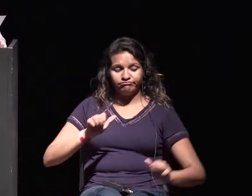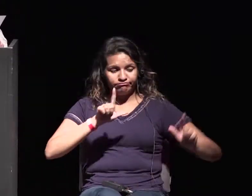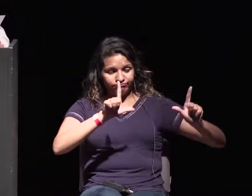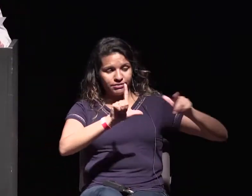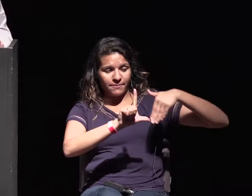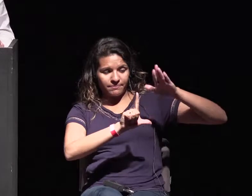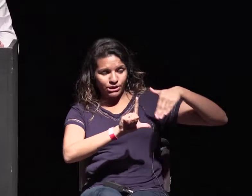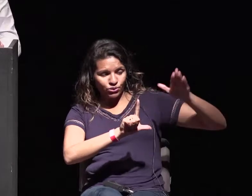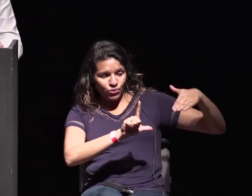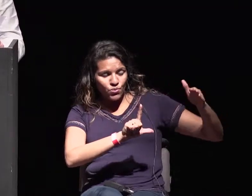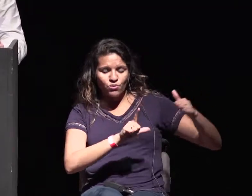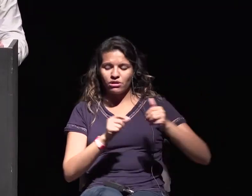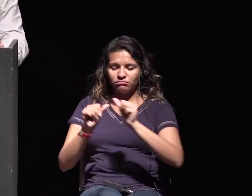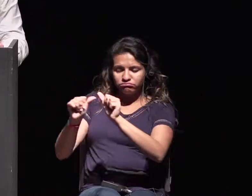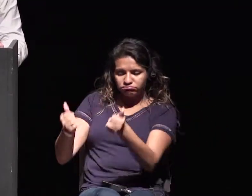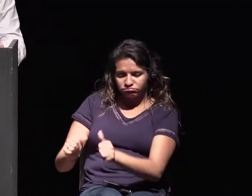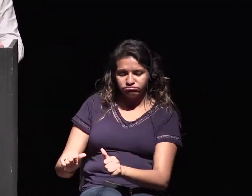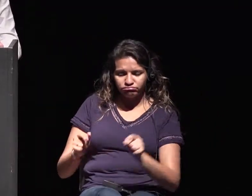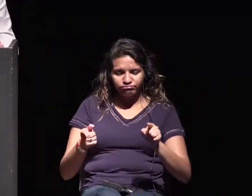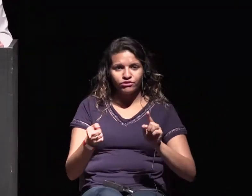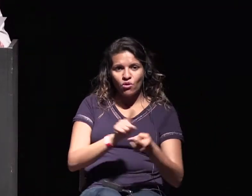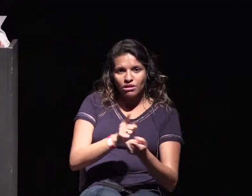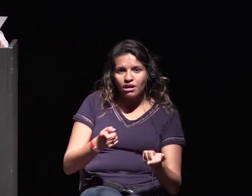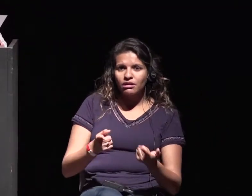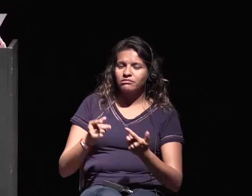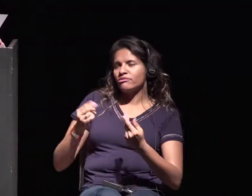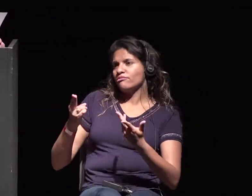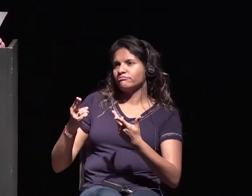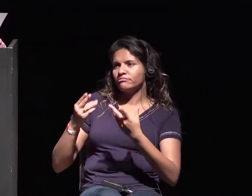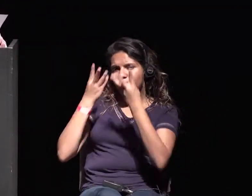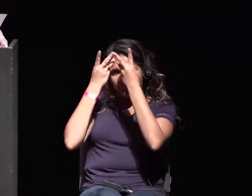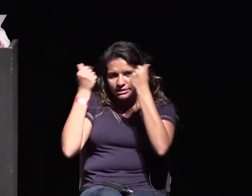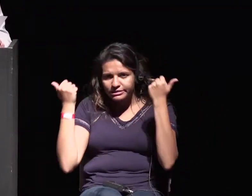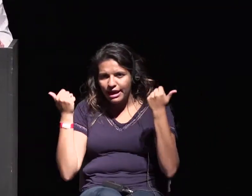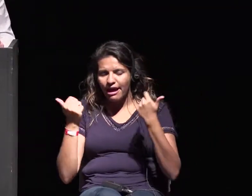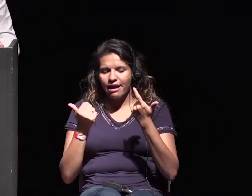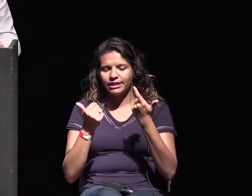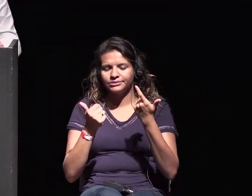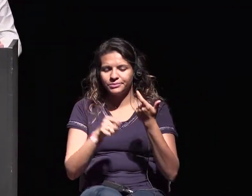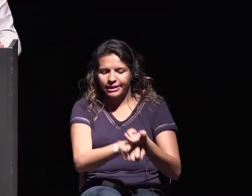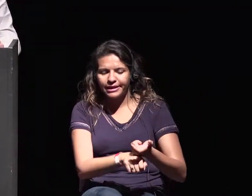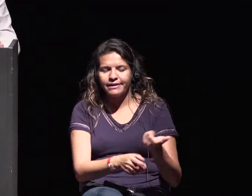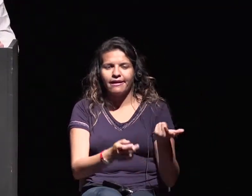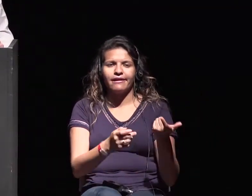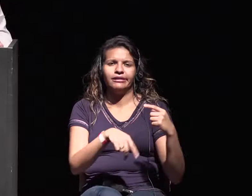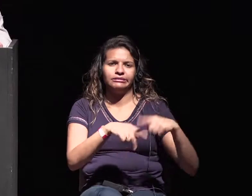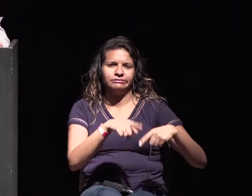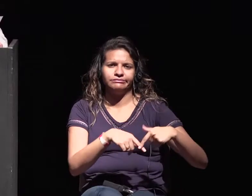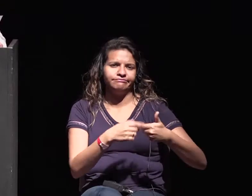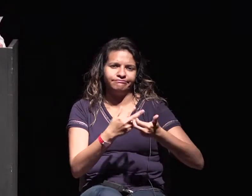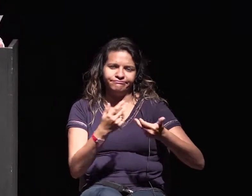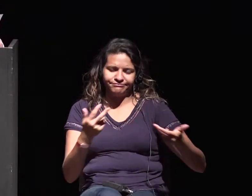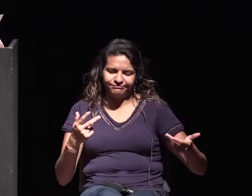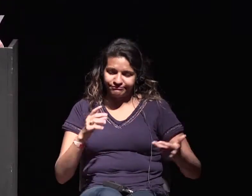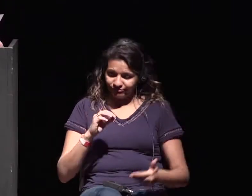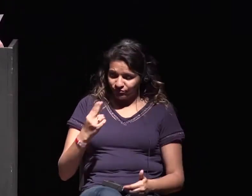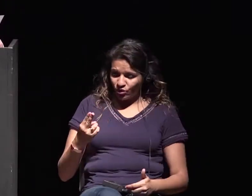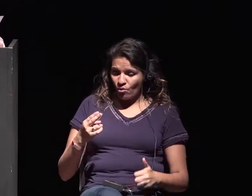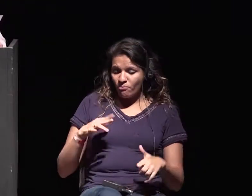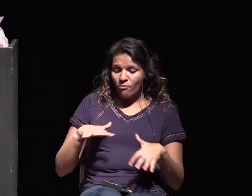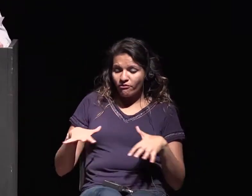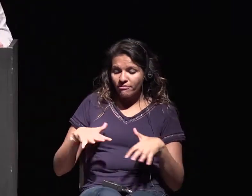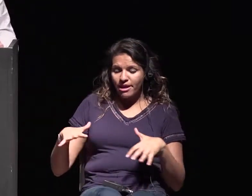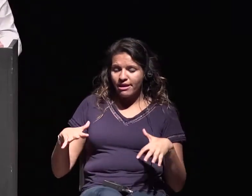an abstract object, an immaterial object, a rematerialized object, or an object movement. I